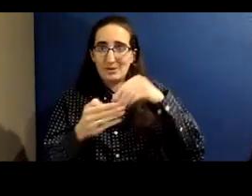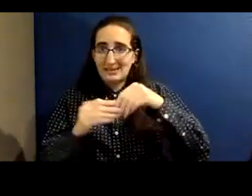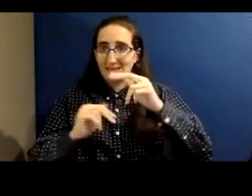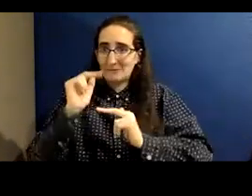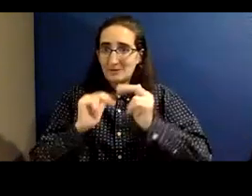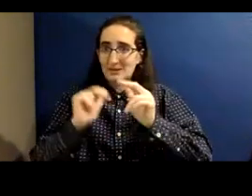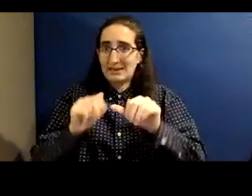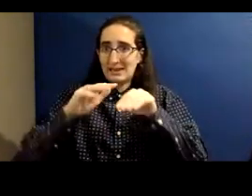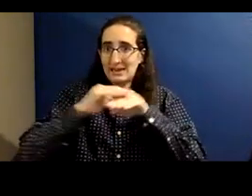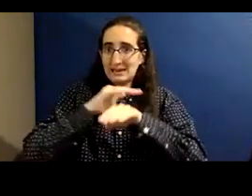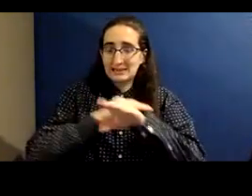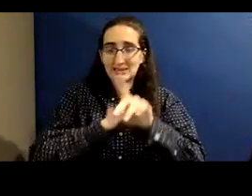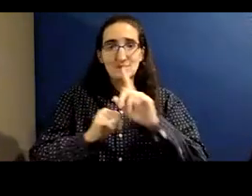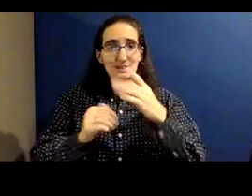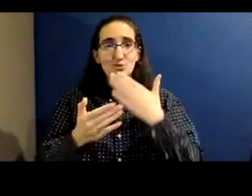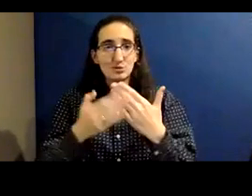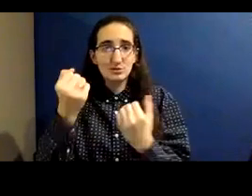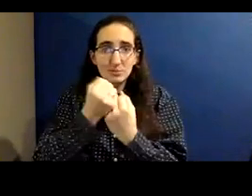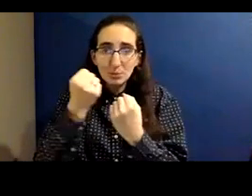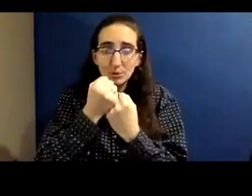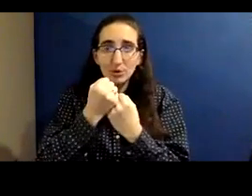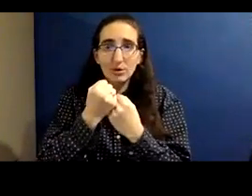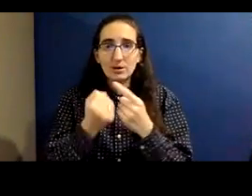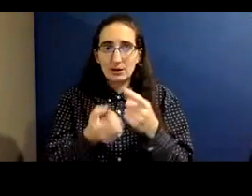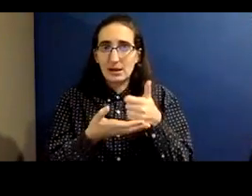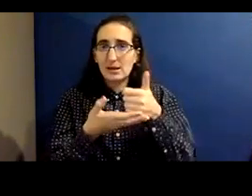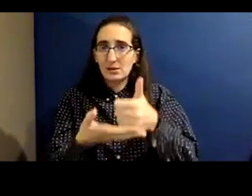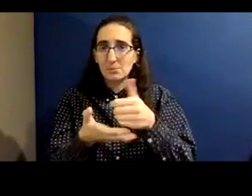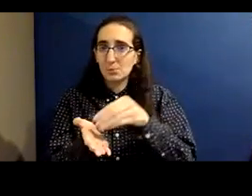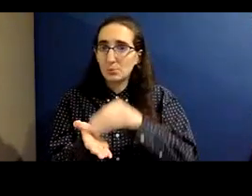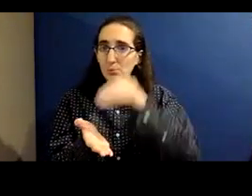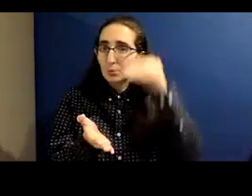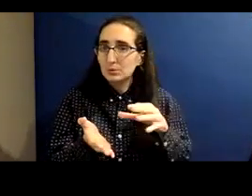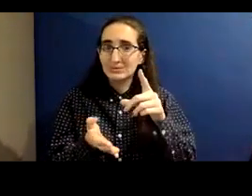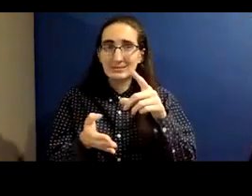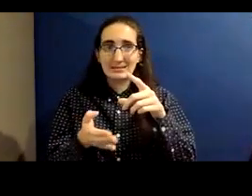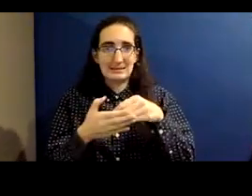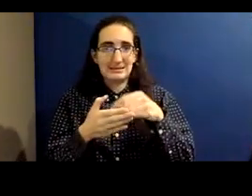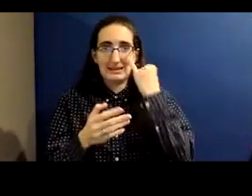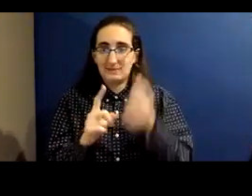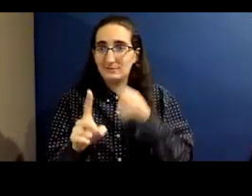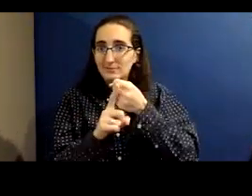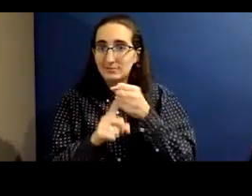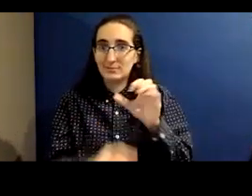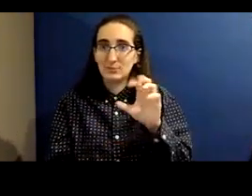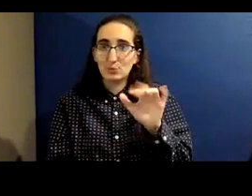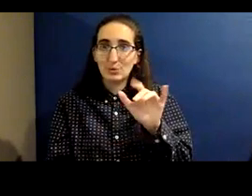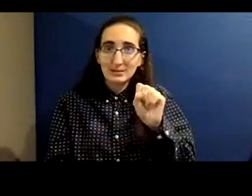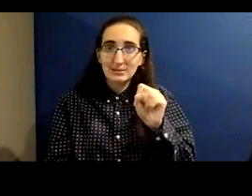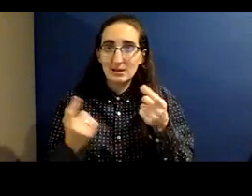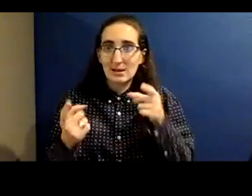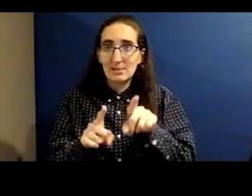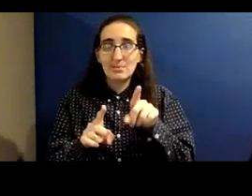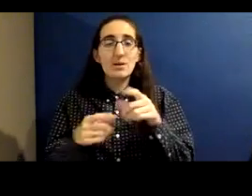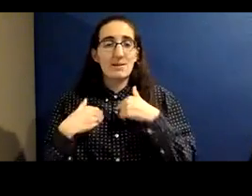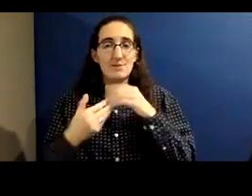that can access really good supports and help students in crisis. We have a curriculum that